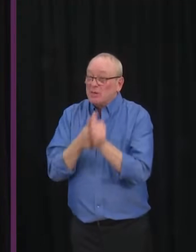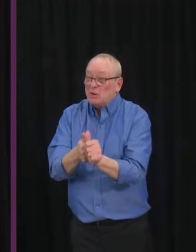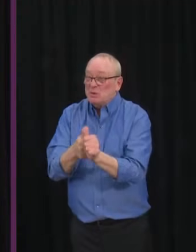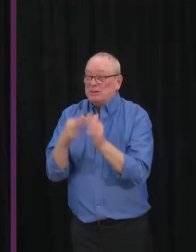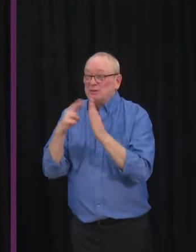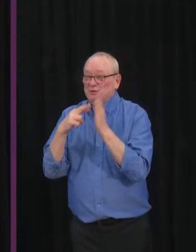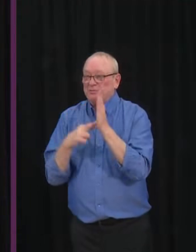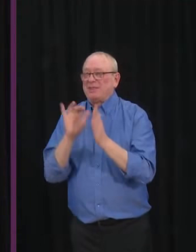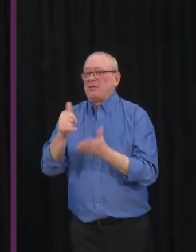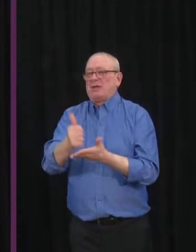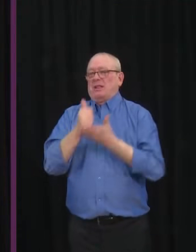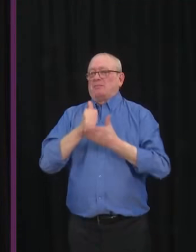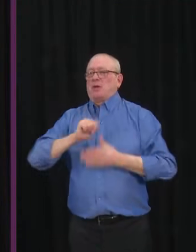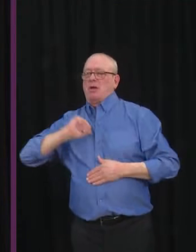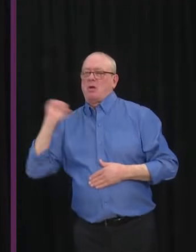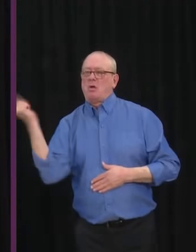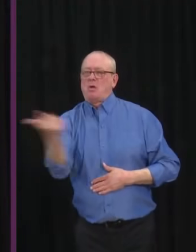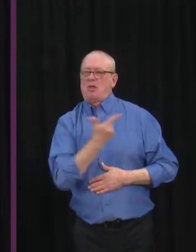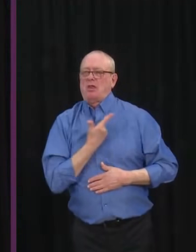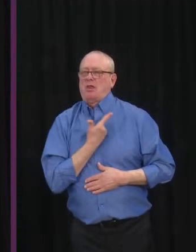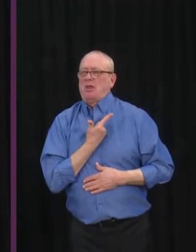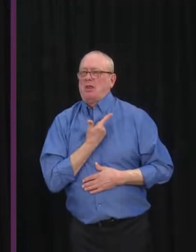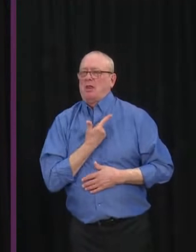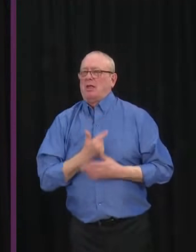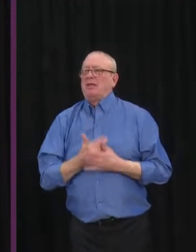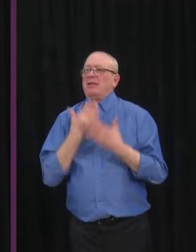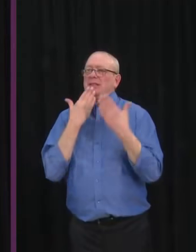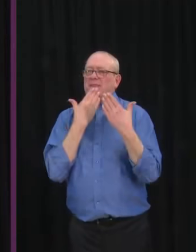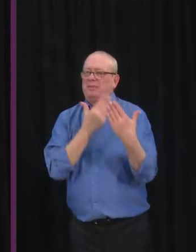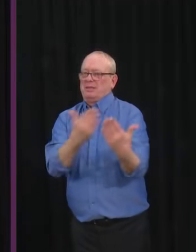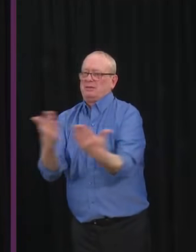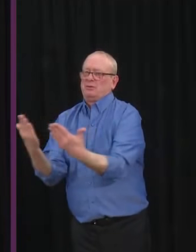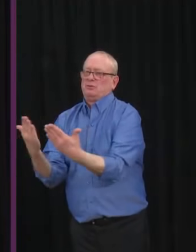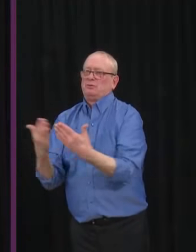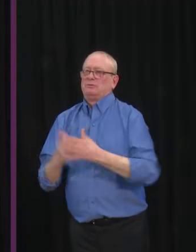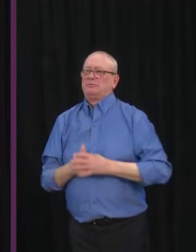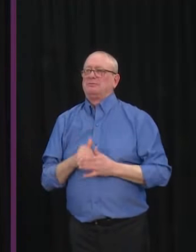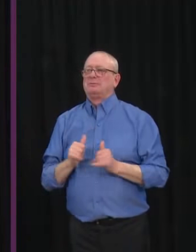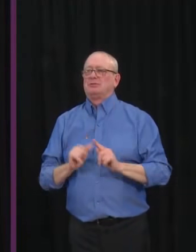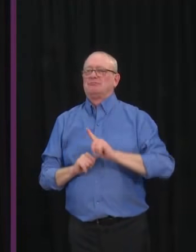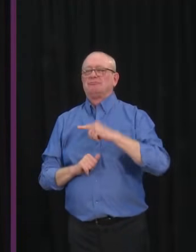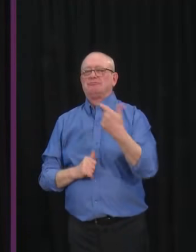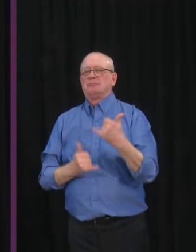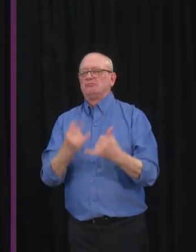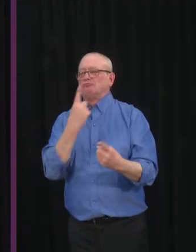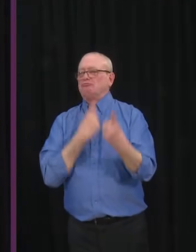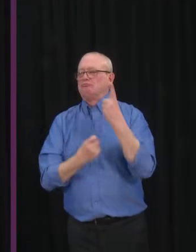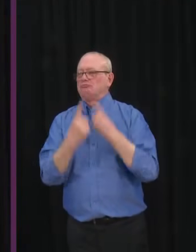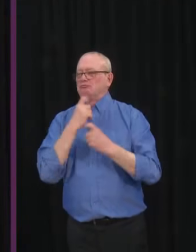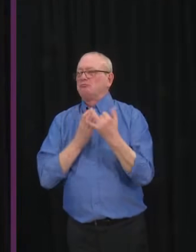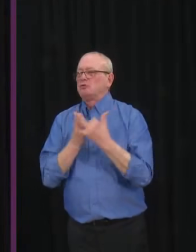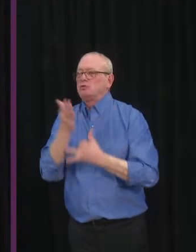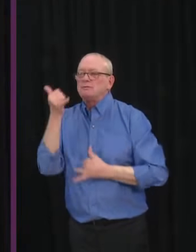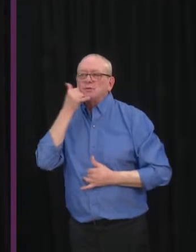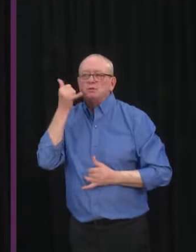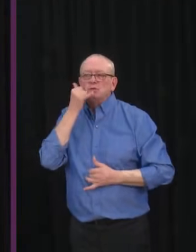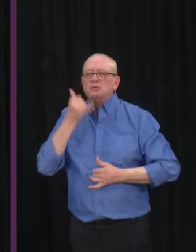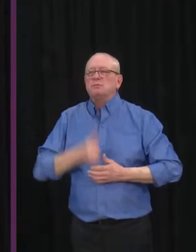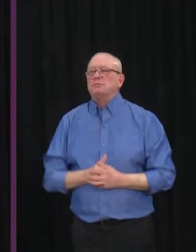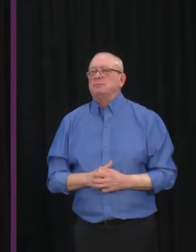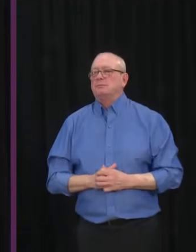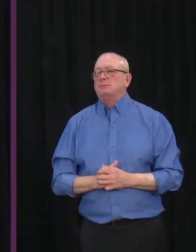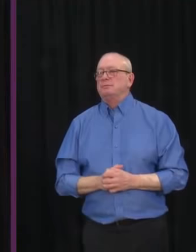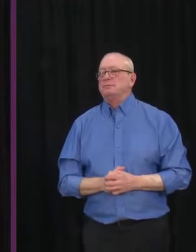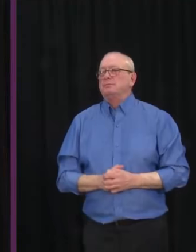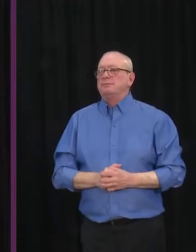and keep making safe choices. Thank you, and we'll be happy to take questions. All right, we'll go to the phone now. Please direct your question to